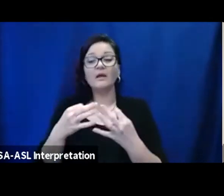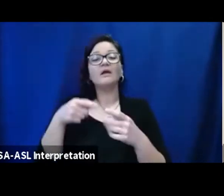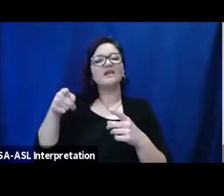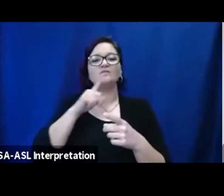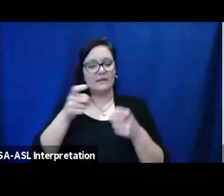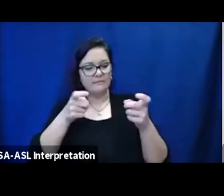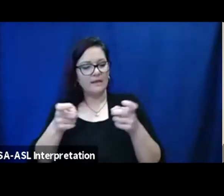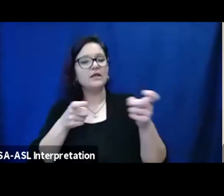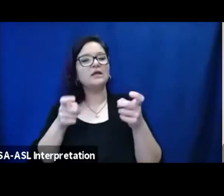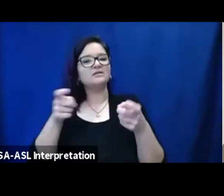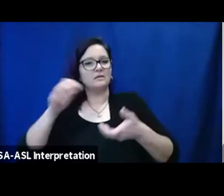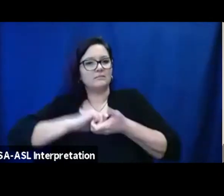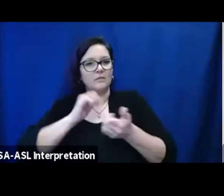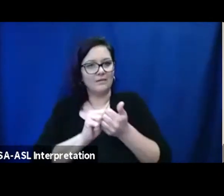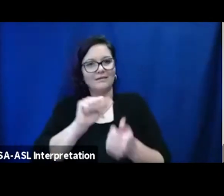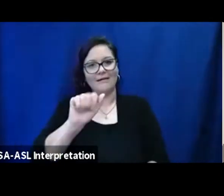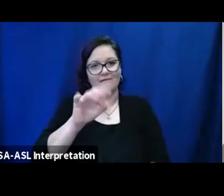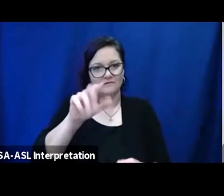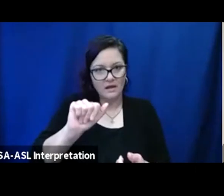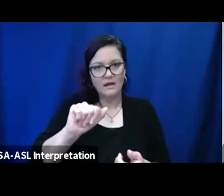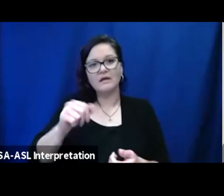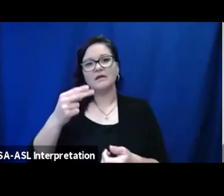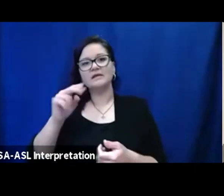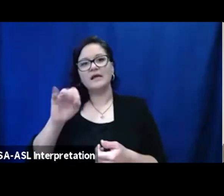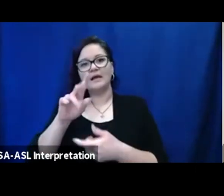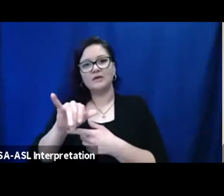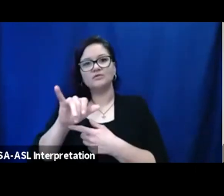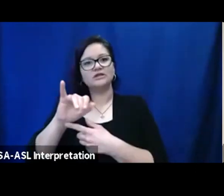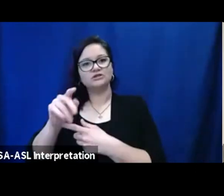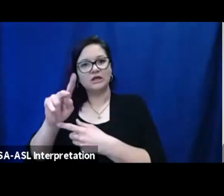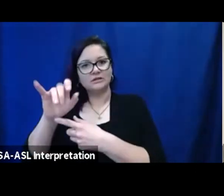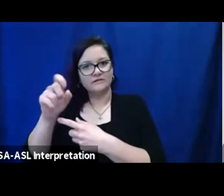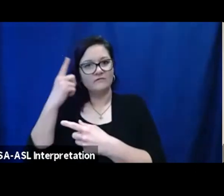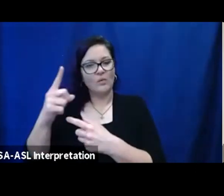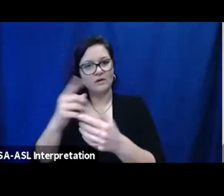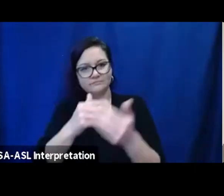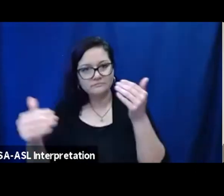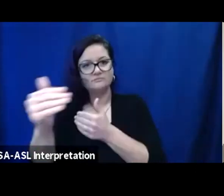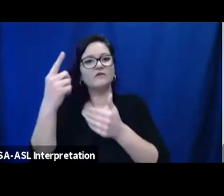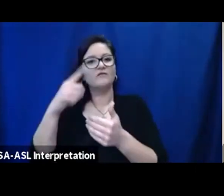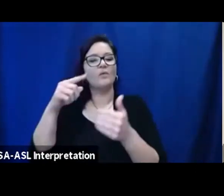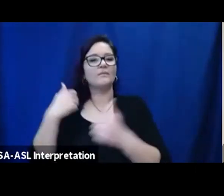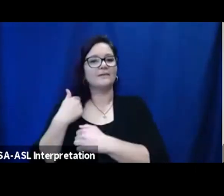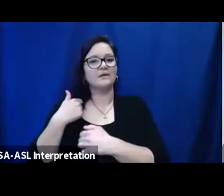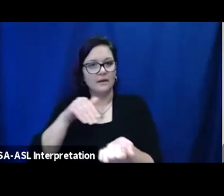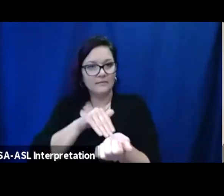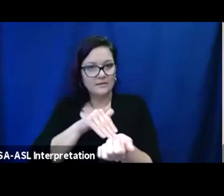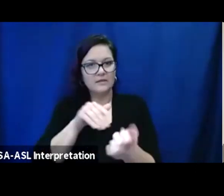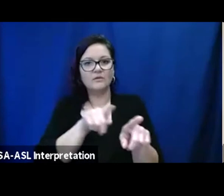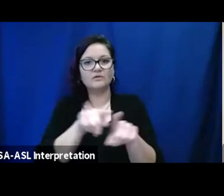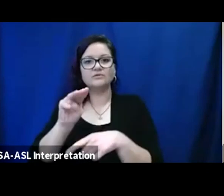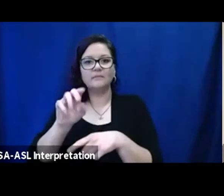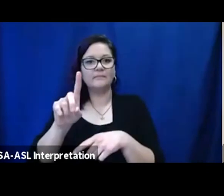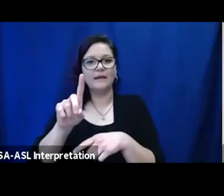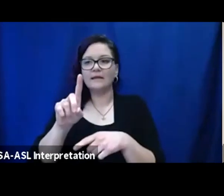with Americans for the Arts, the Henry M. Jackson Foundation for the Advancement of Military Medicine, and Mid-America Arts Alliance.